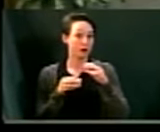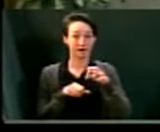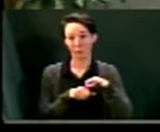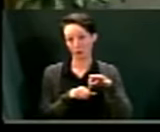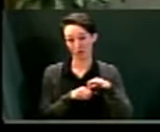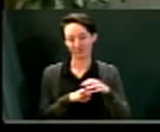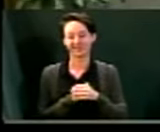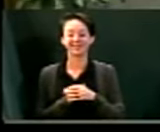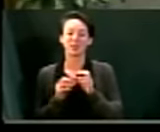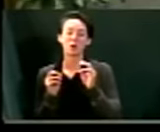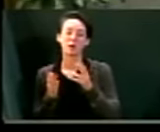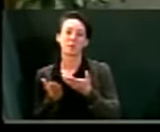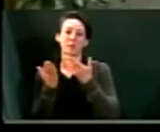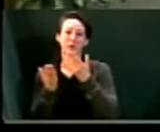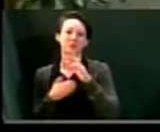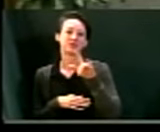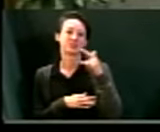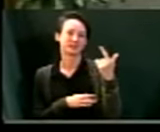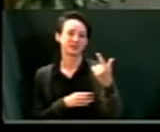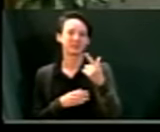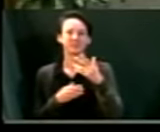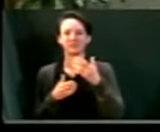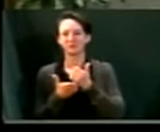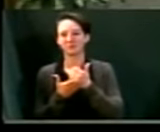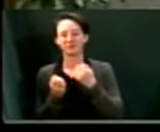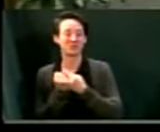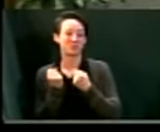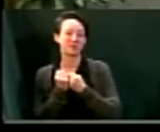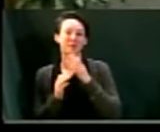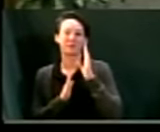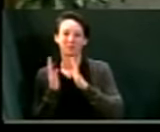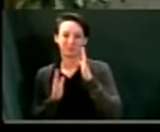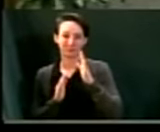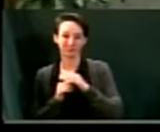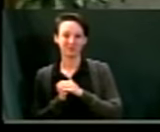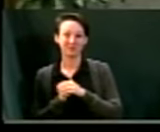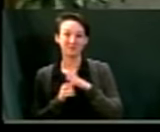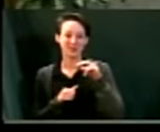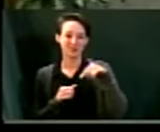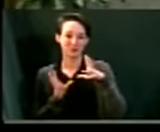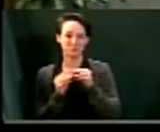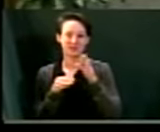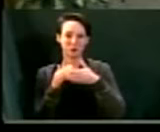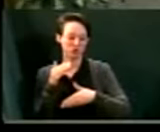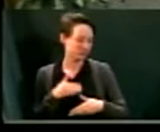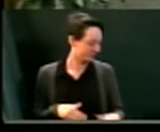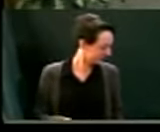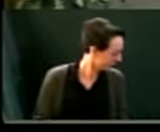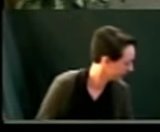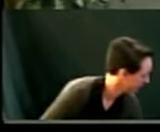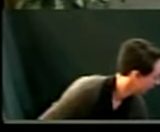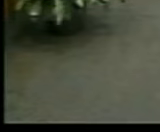Okay, so I have a motion, second. All in favor, say aye. Aye. This meeting's adjourned.